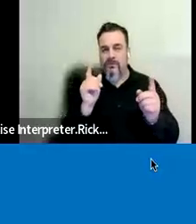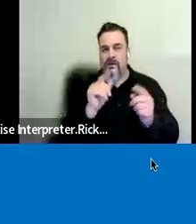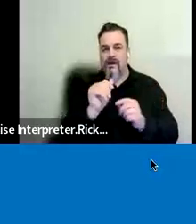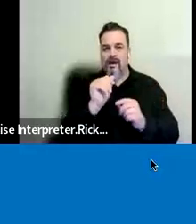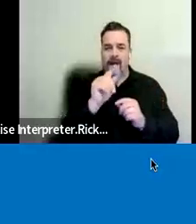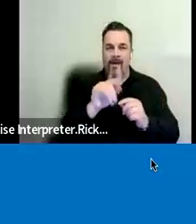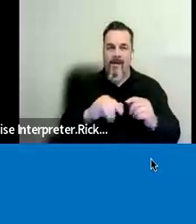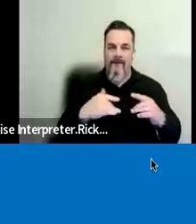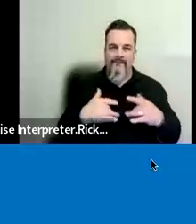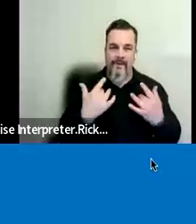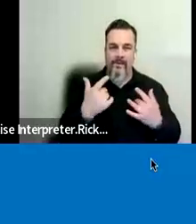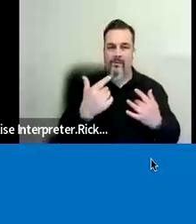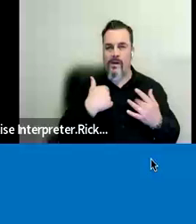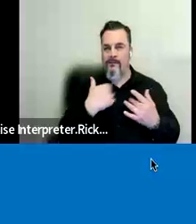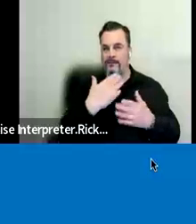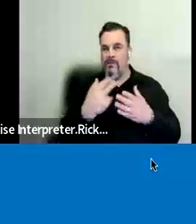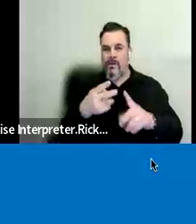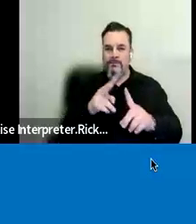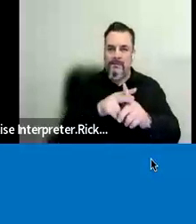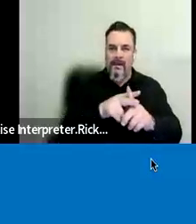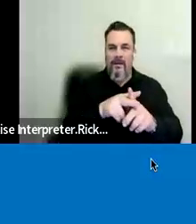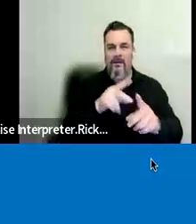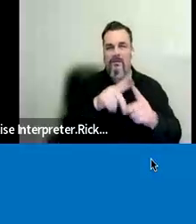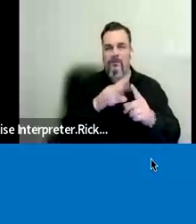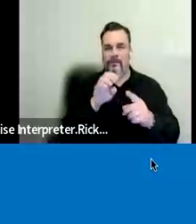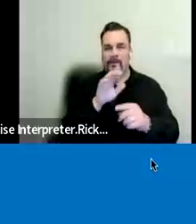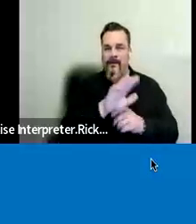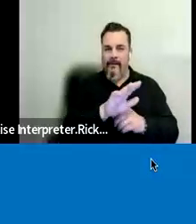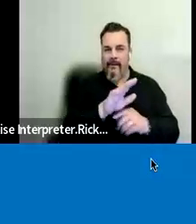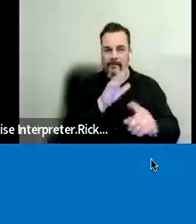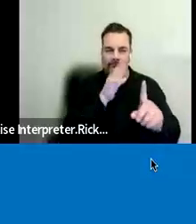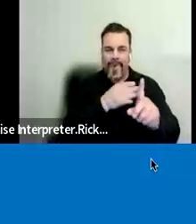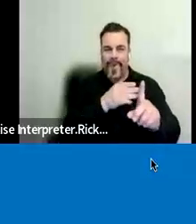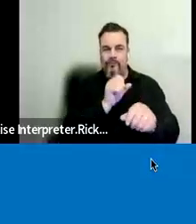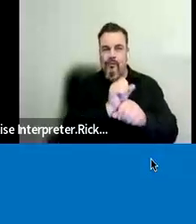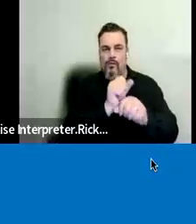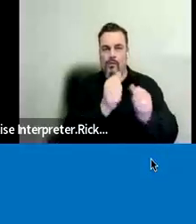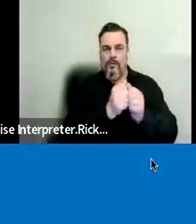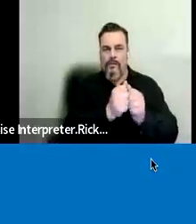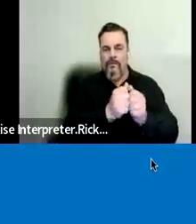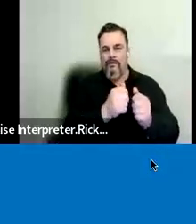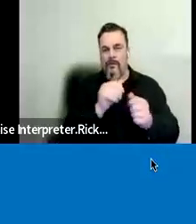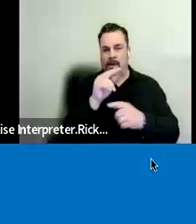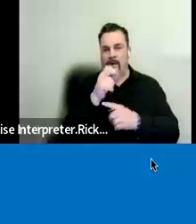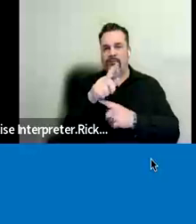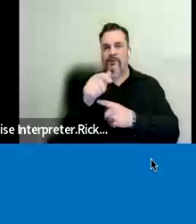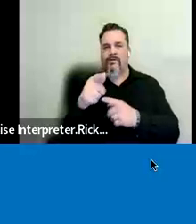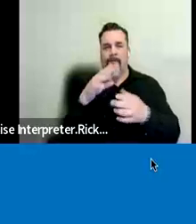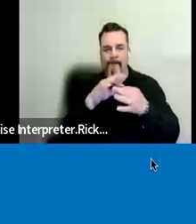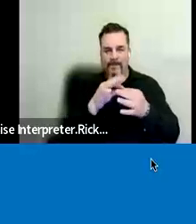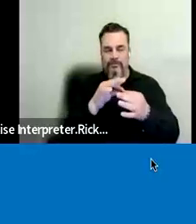event you have someone assigned to be there directing, working with with folks. You know, Angela mentioned